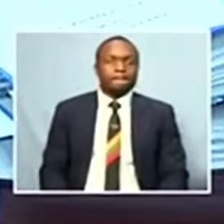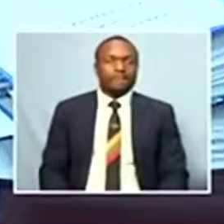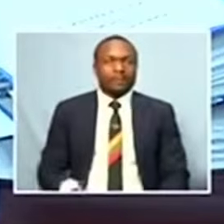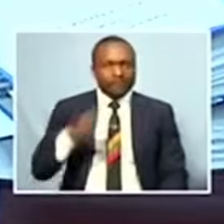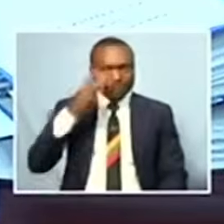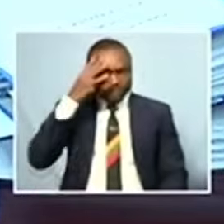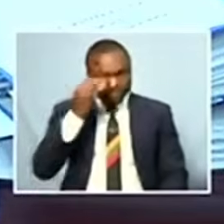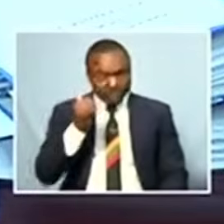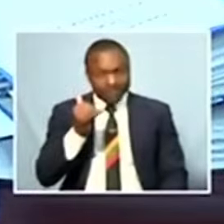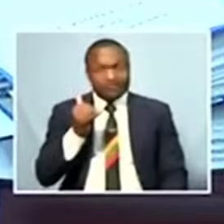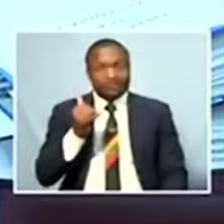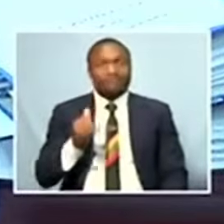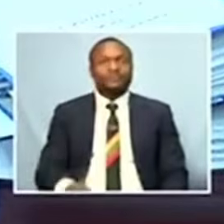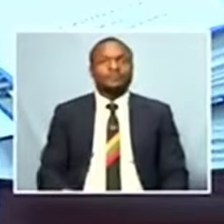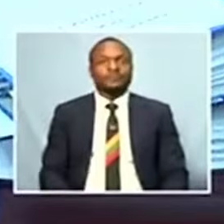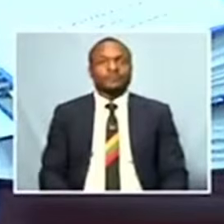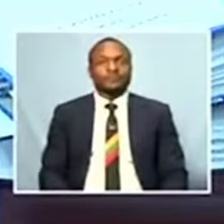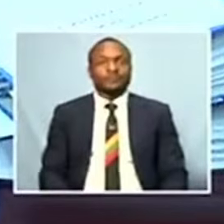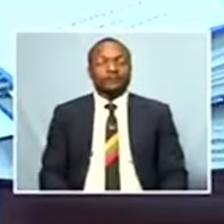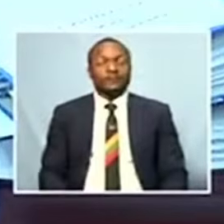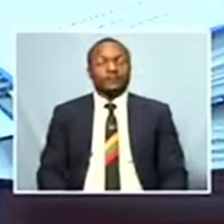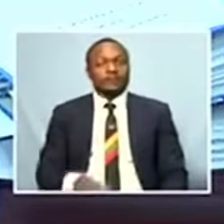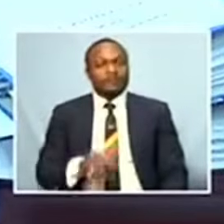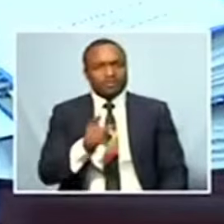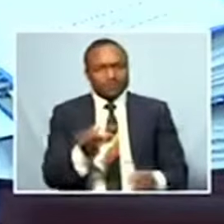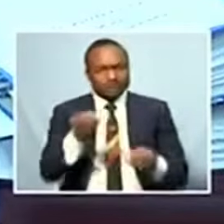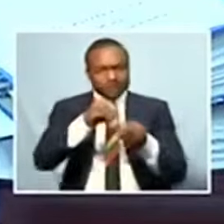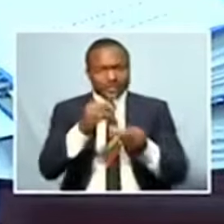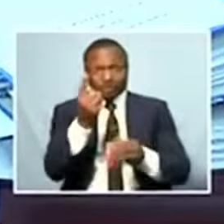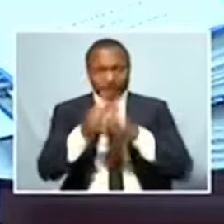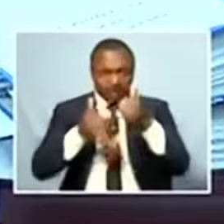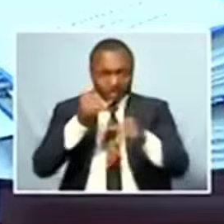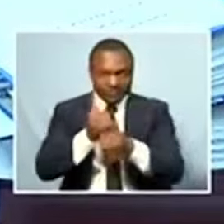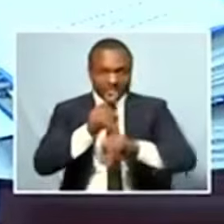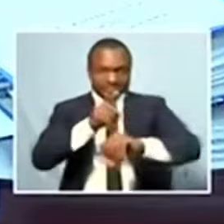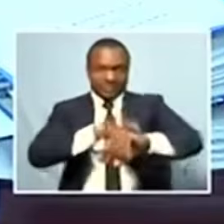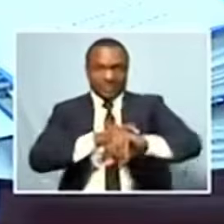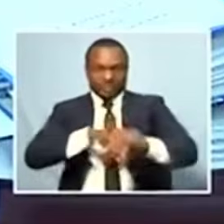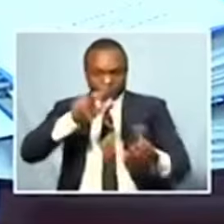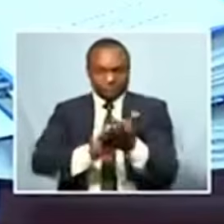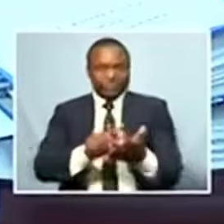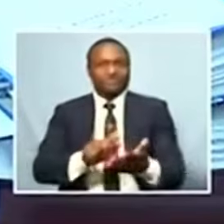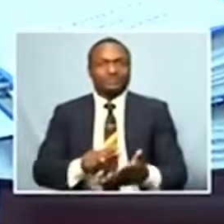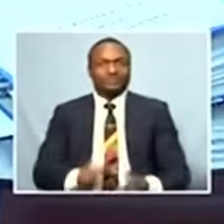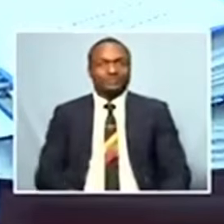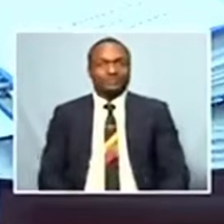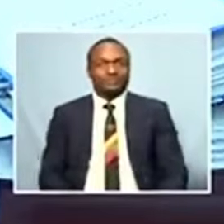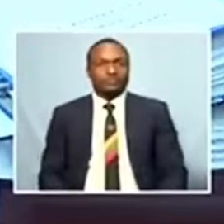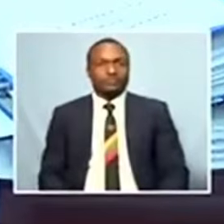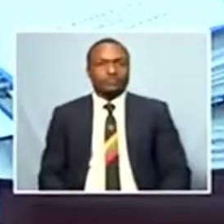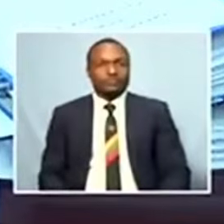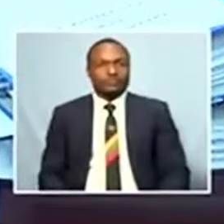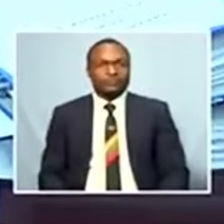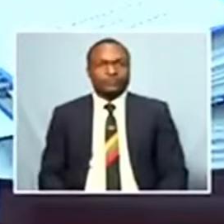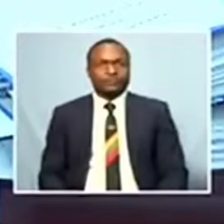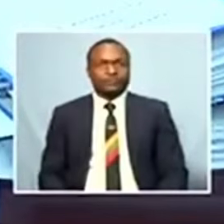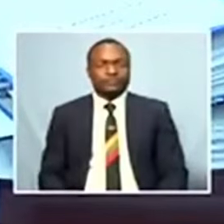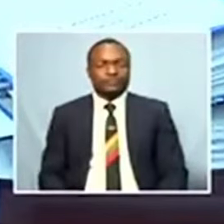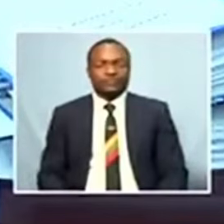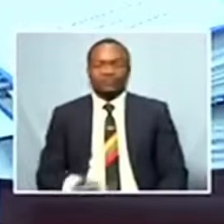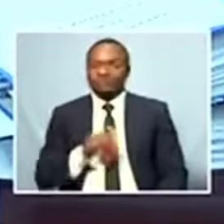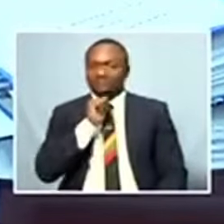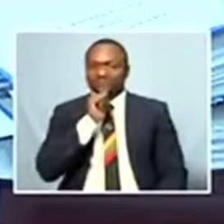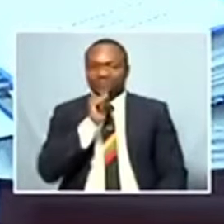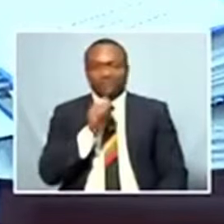why does it seem them, even if you add 1 year to the time of signing, you're still, it's not